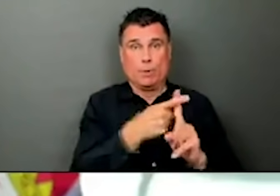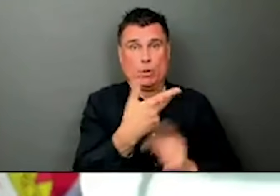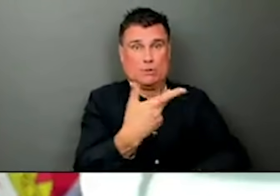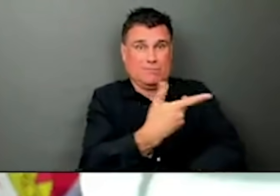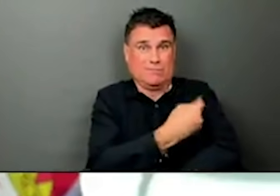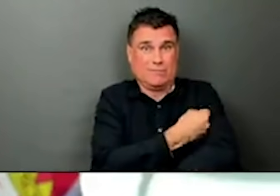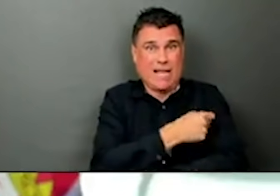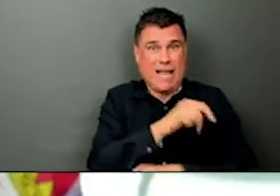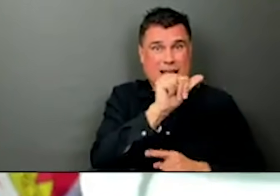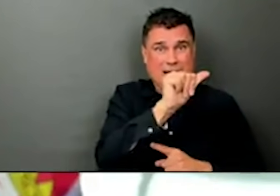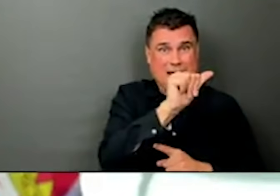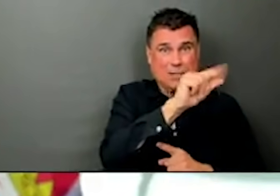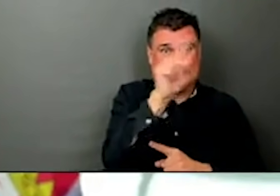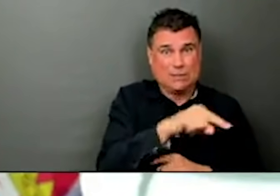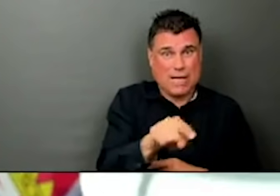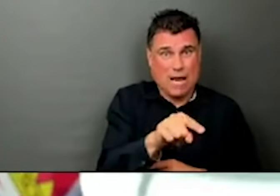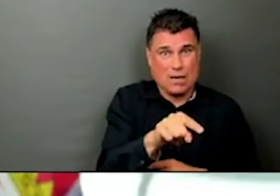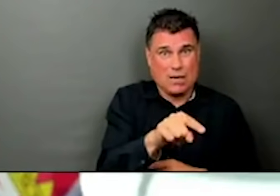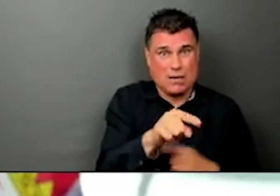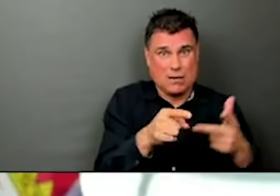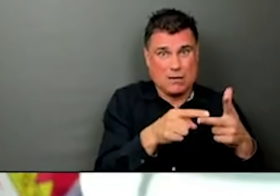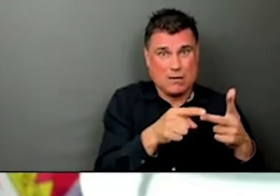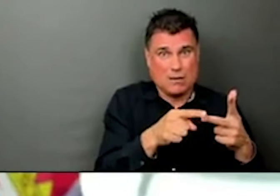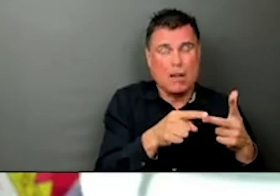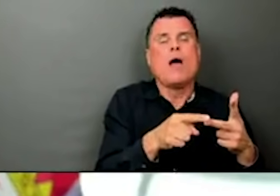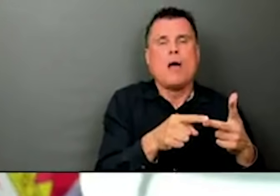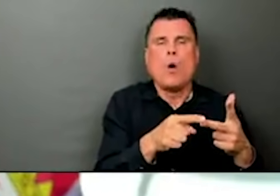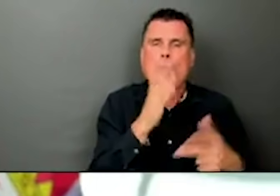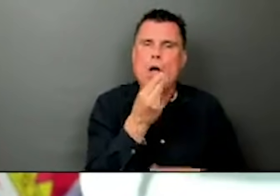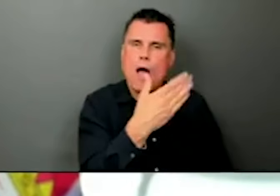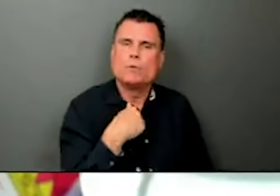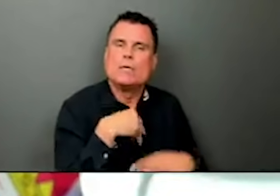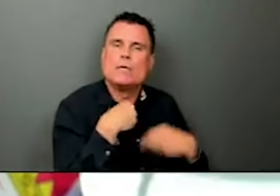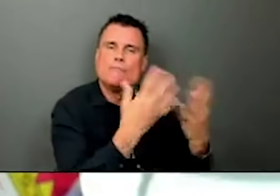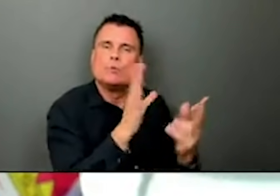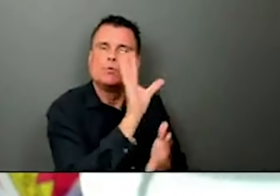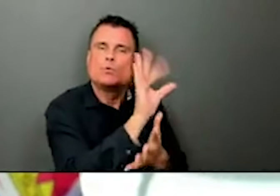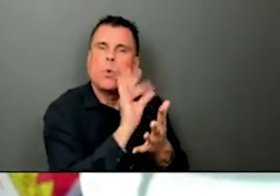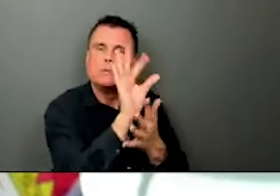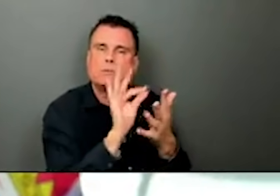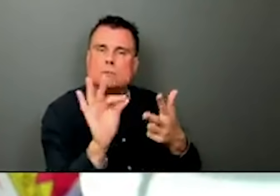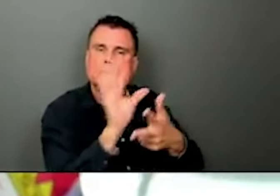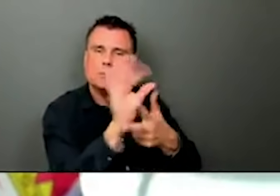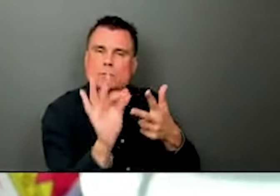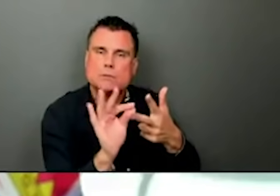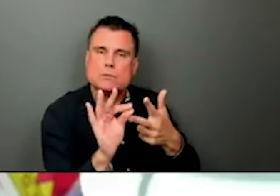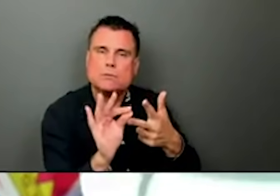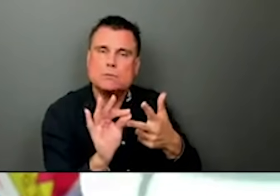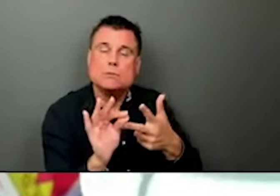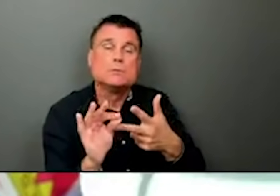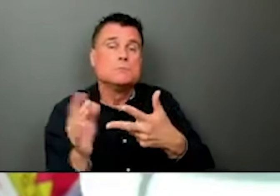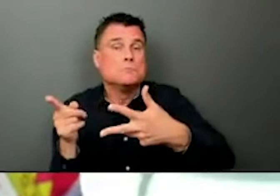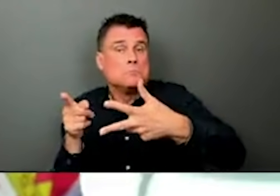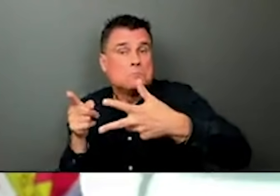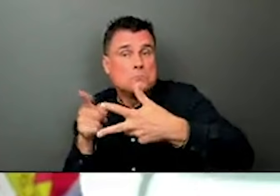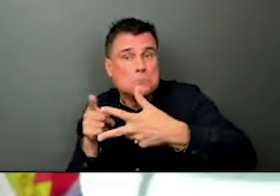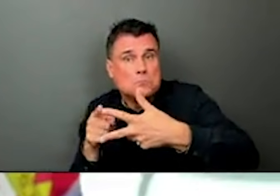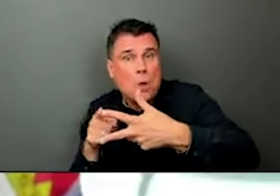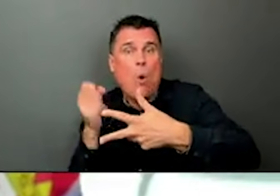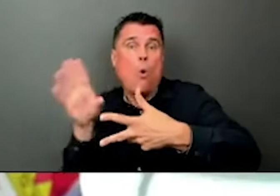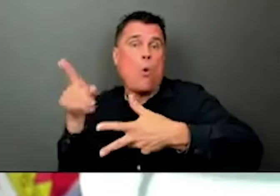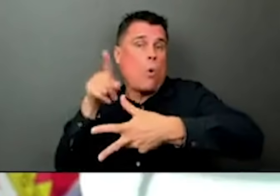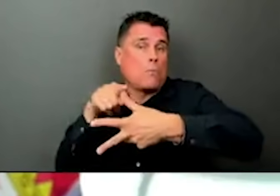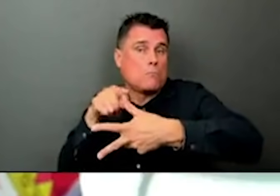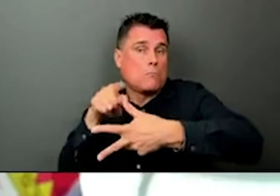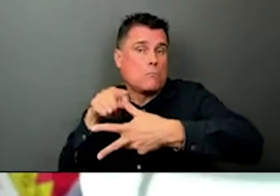their invitations for that AstraZeneca vaccine. With respect to the AstraZeneca vaccine, I think